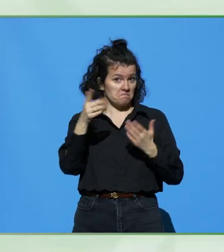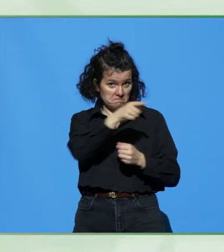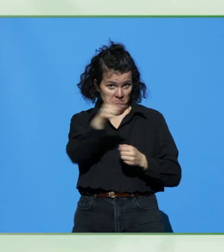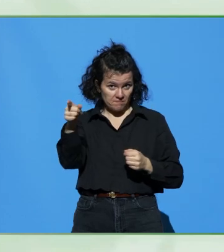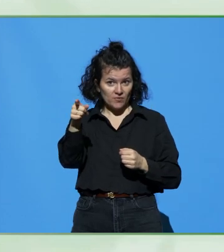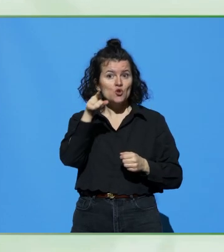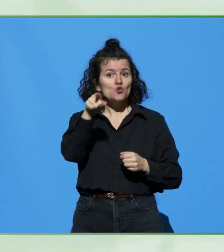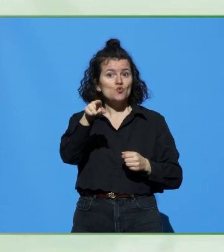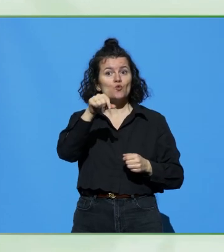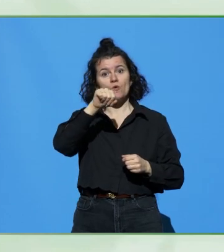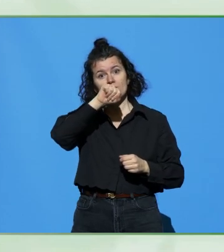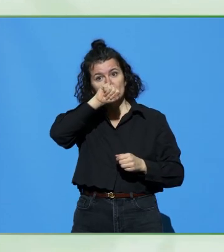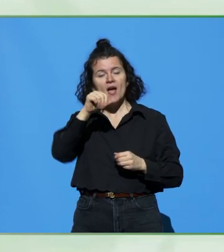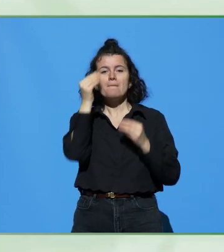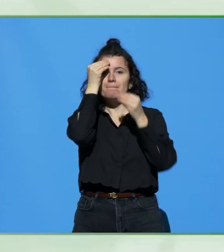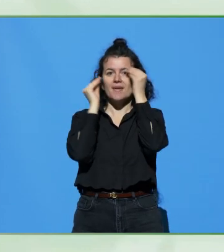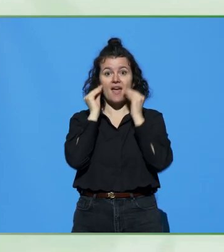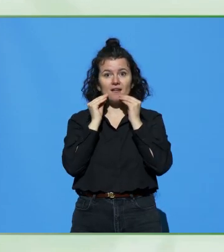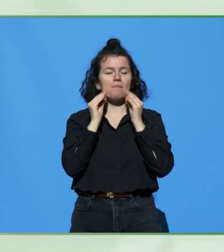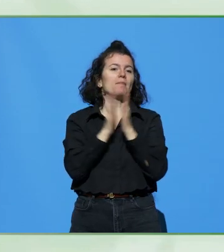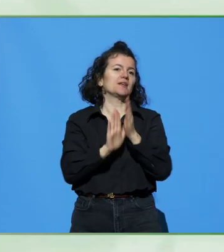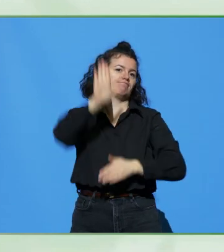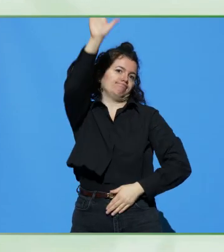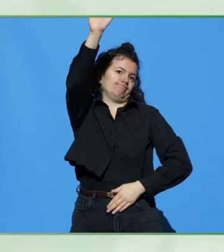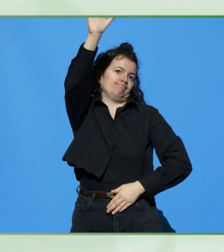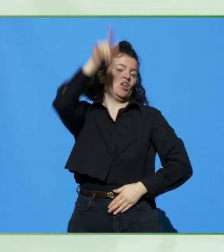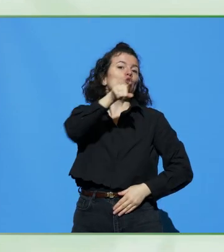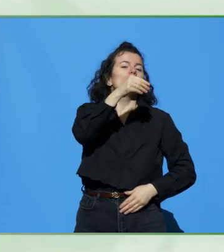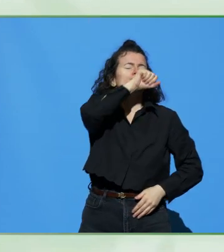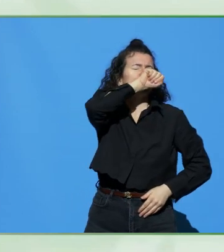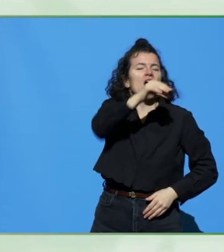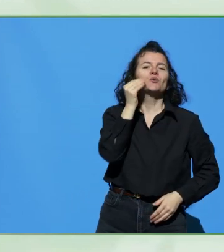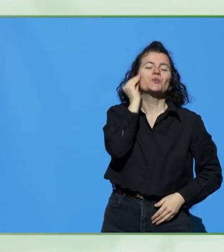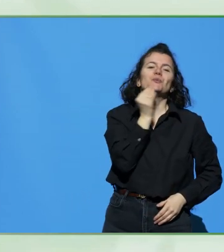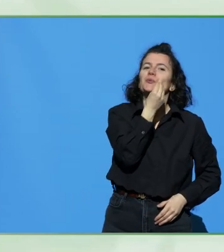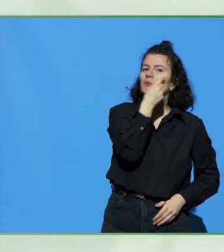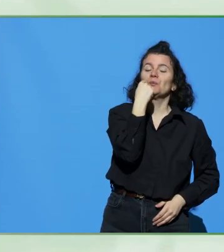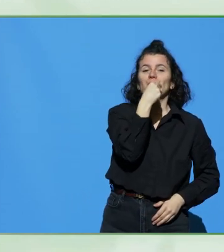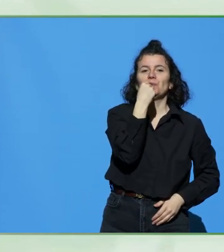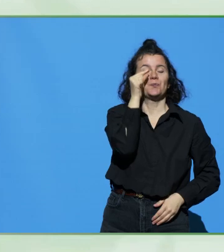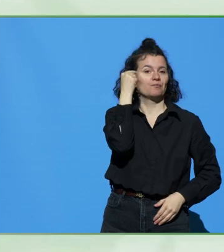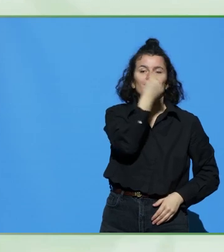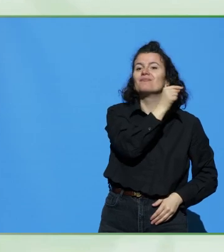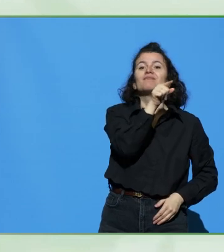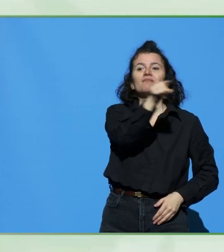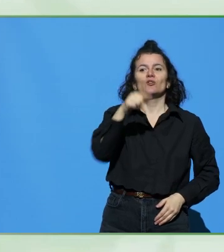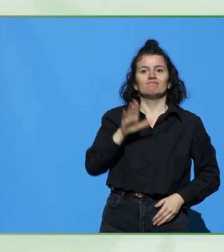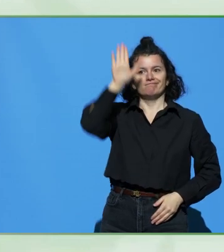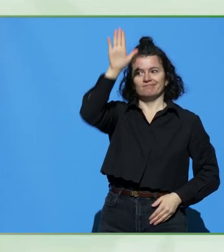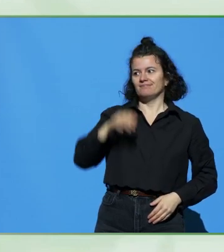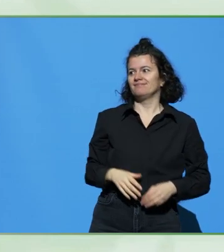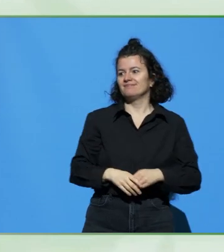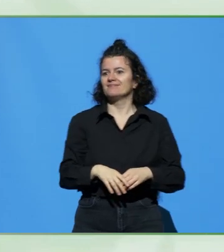you love makeup? This might be an awkward question to ask for the men in the audience, but don't be shy. Actually, the men are beating us these